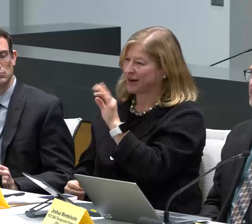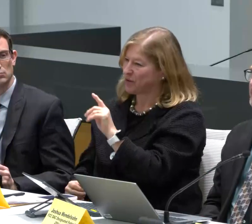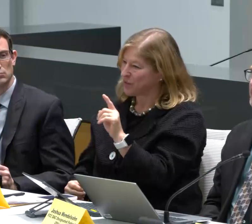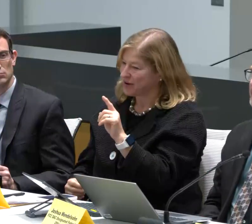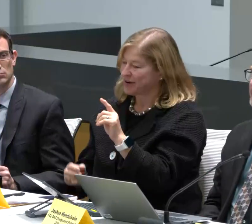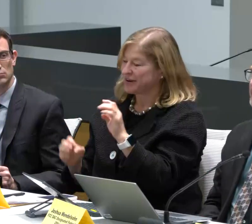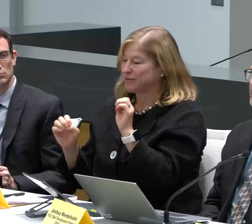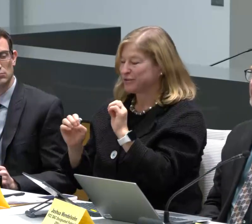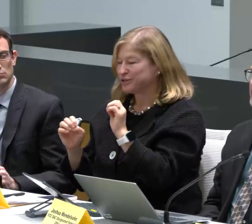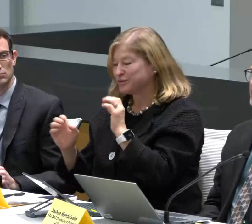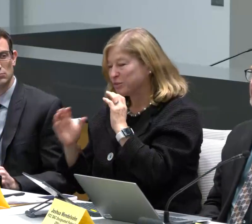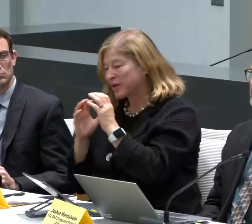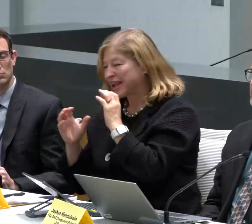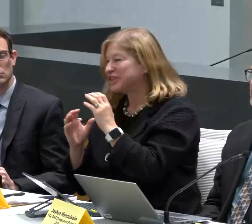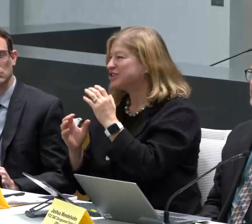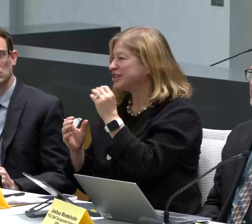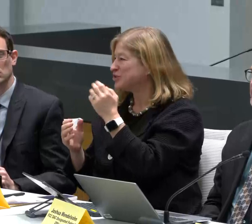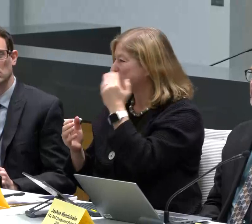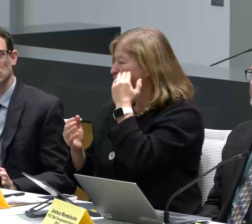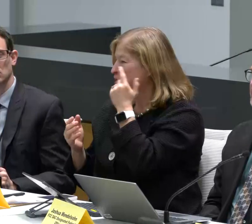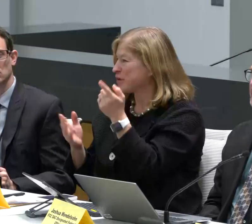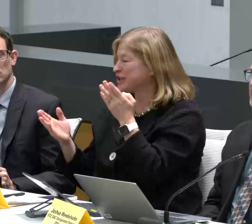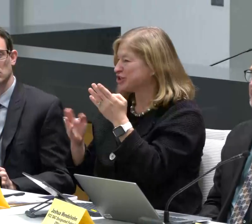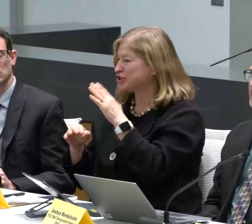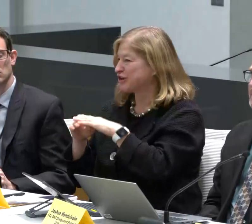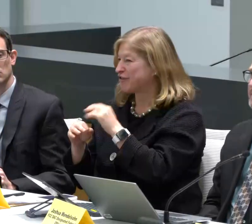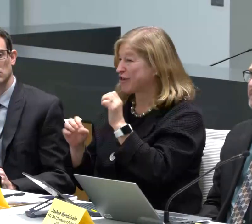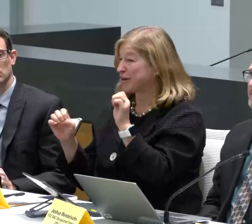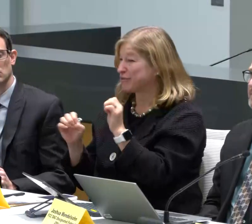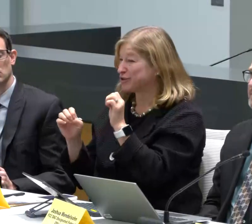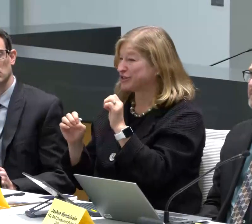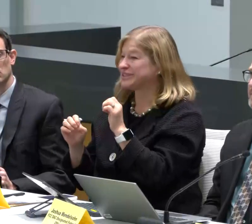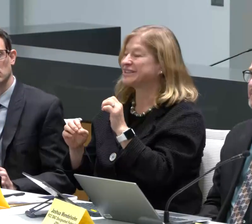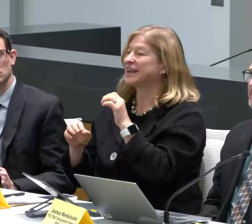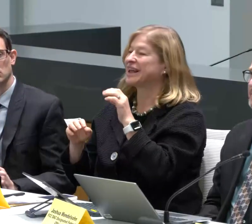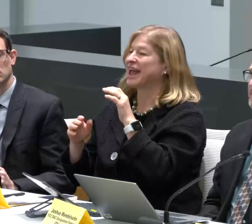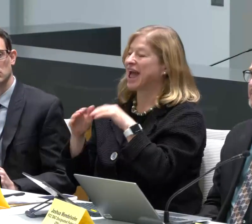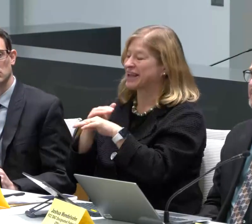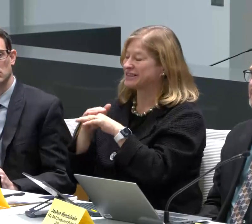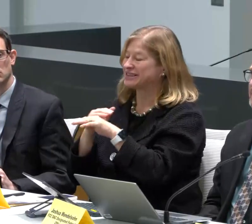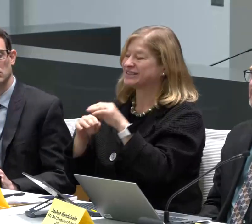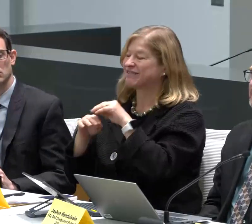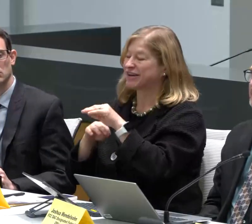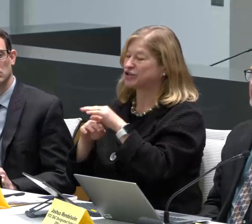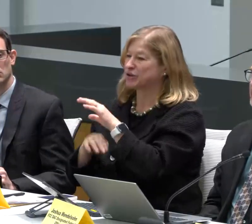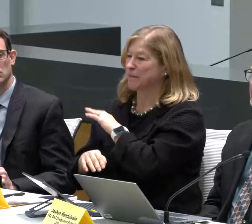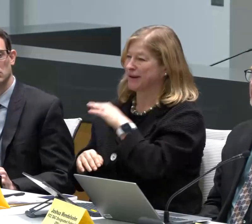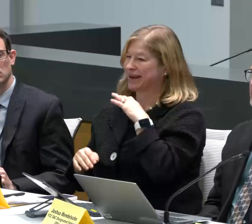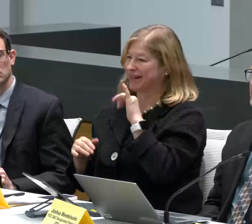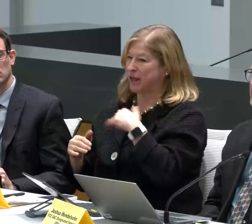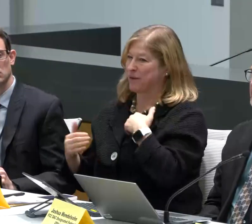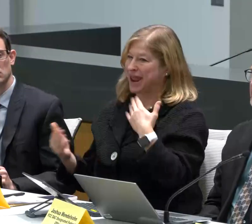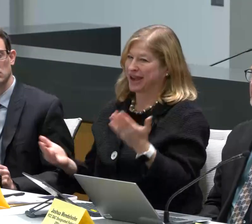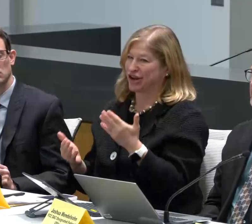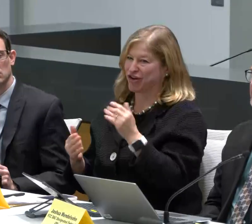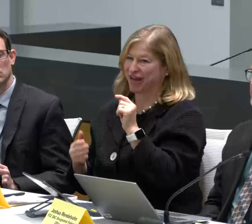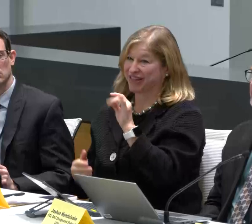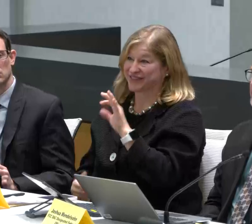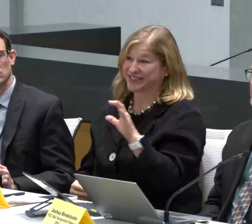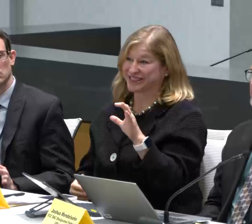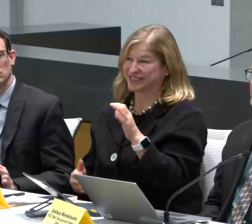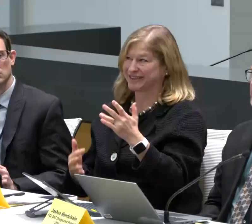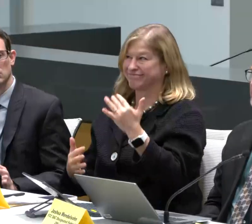well versed on 911, emergency communications. As you may know, he served on the Emergency